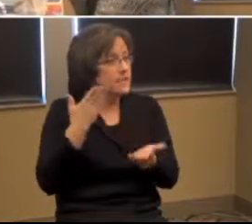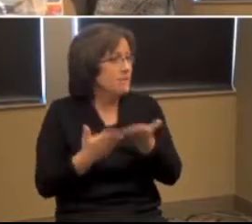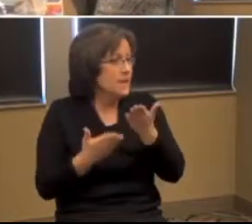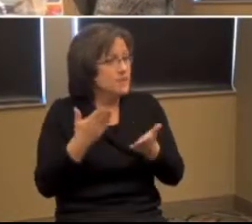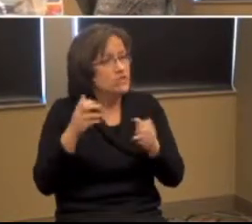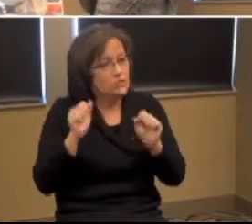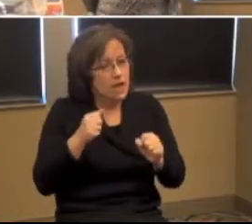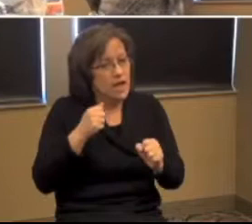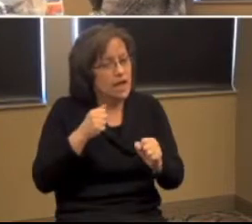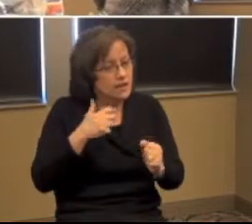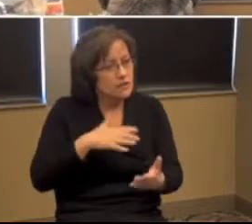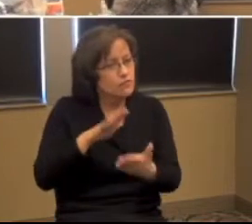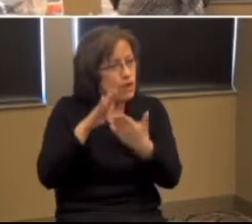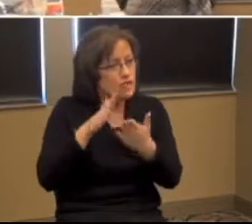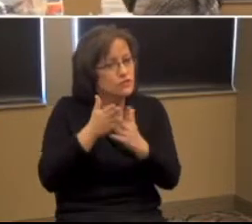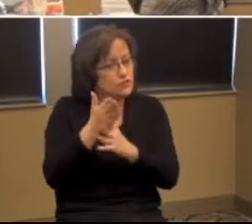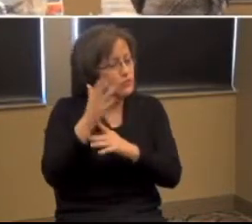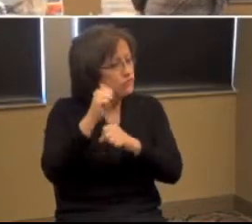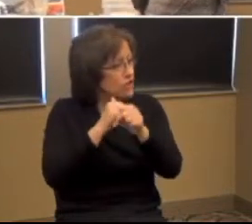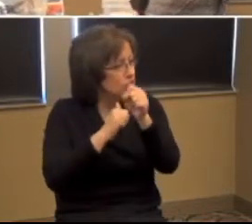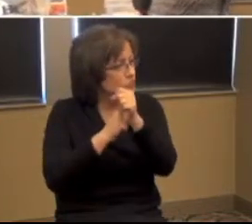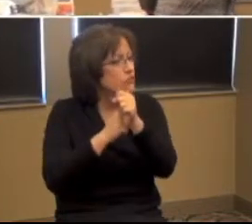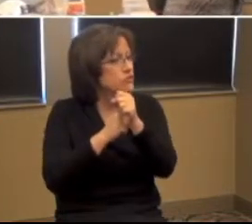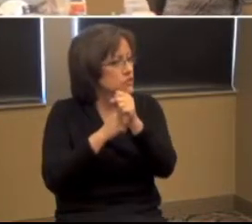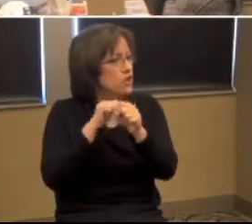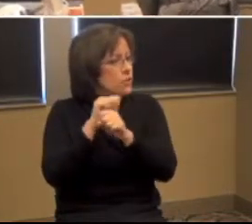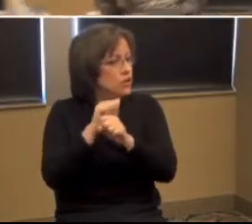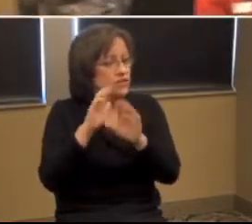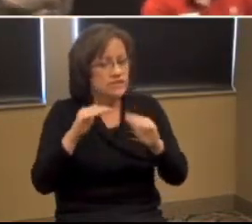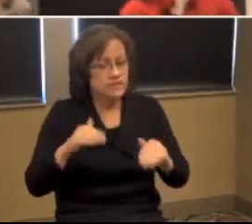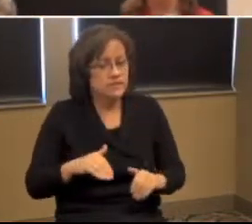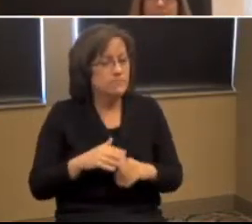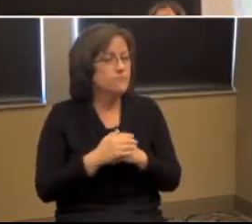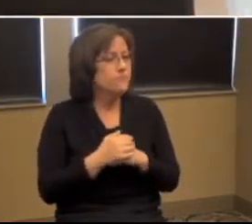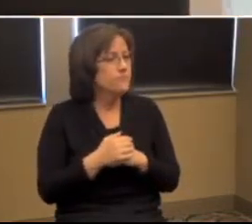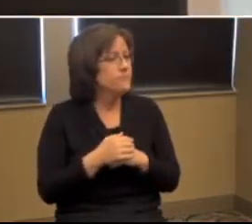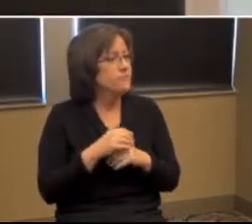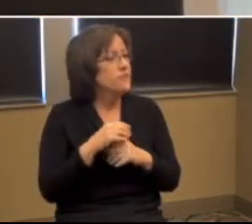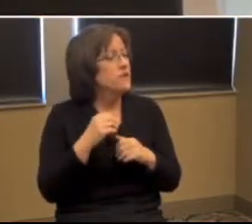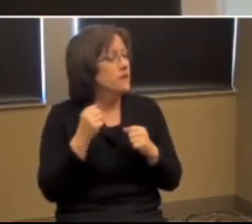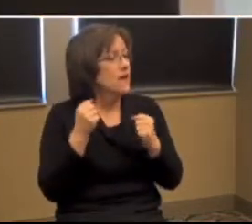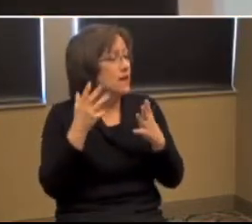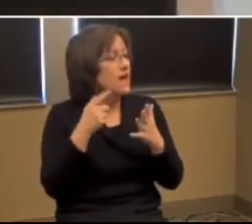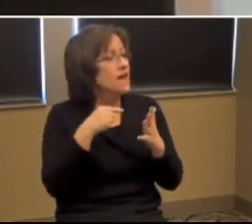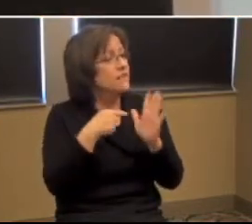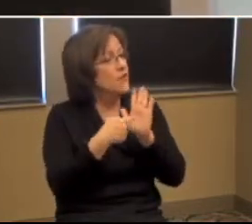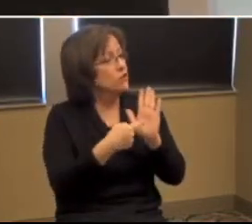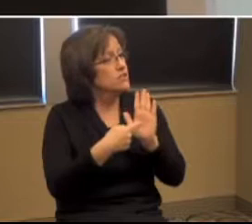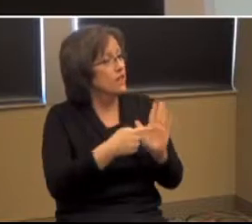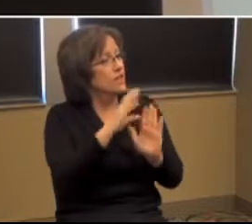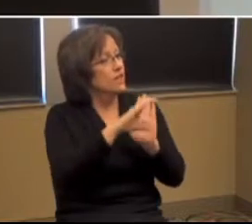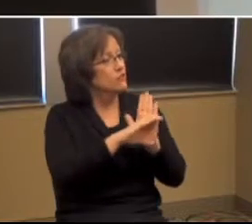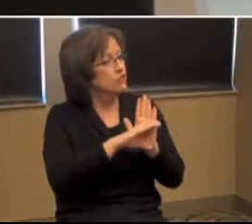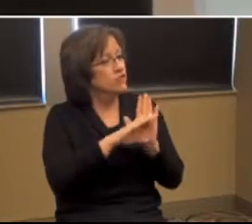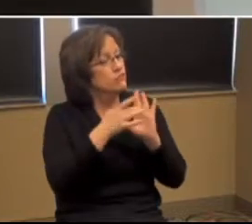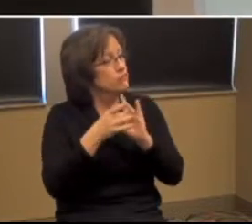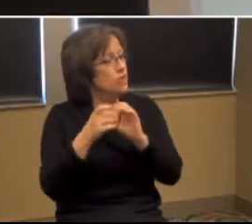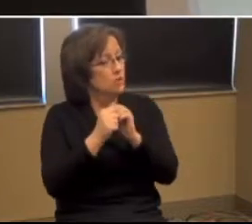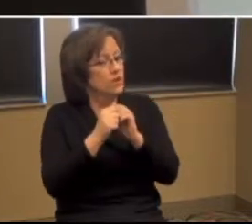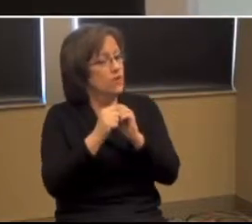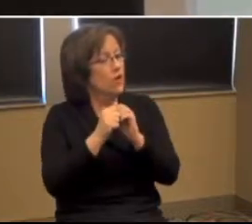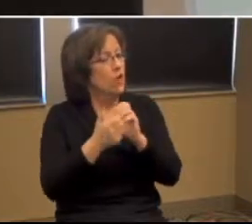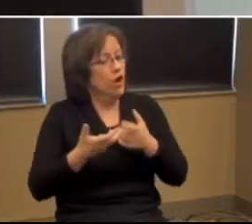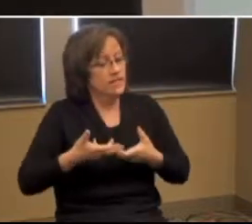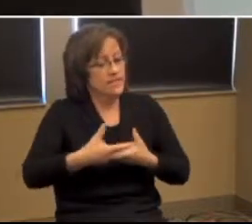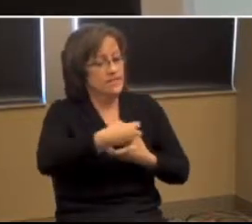systems. So a lot of these are characteristics of students with an autism spectrum disorder, but I'm guessing a lot of them